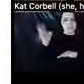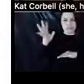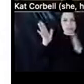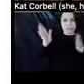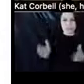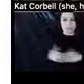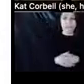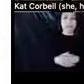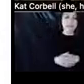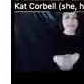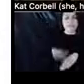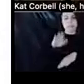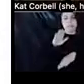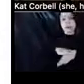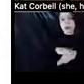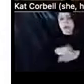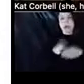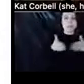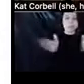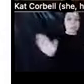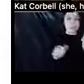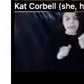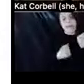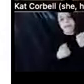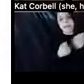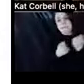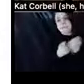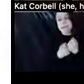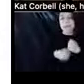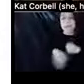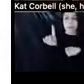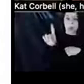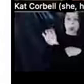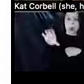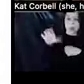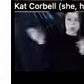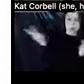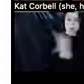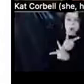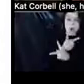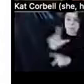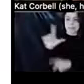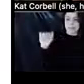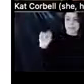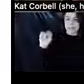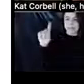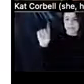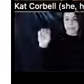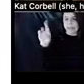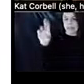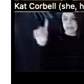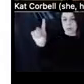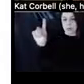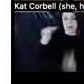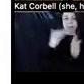was on a public advocate, Tish James's hundred worst landlords list in 2016 and also in 2018. He's a real